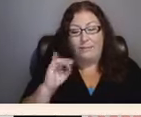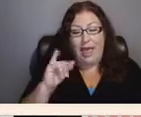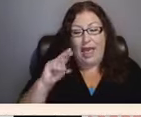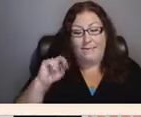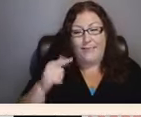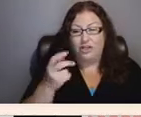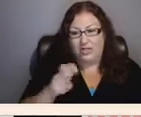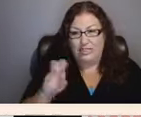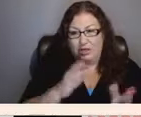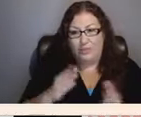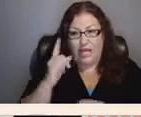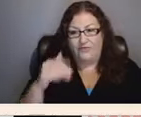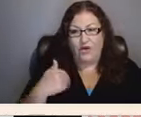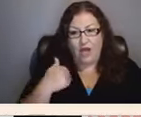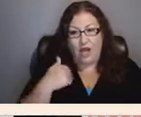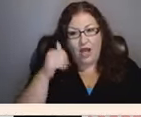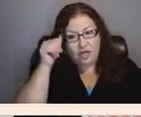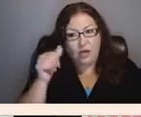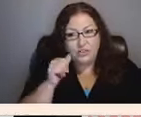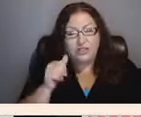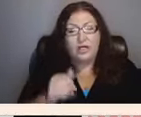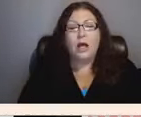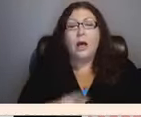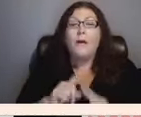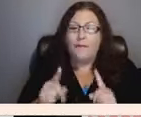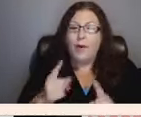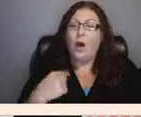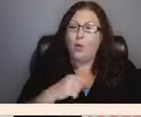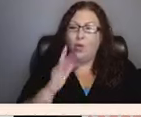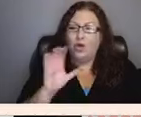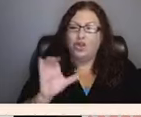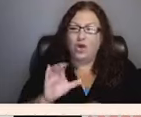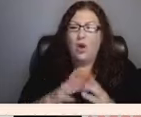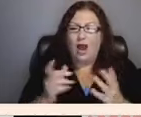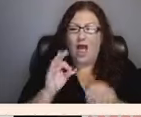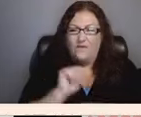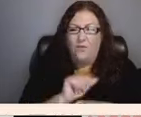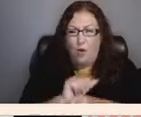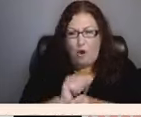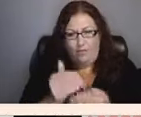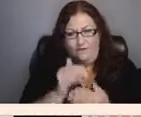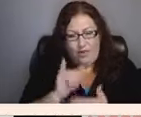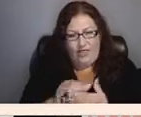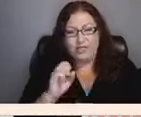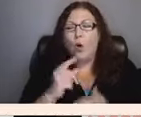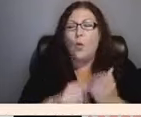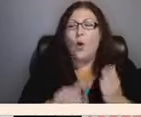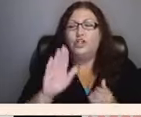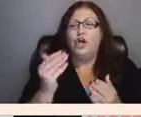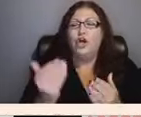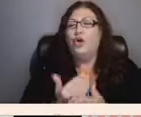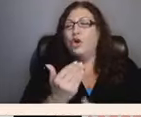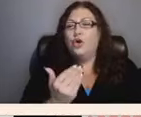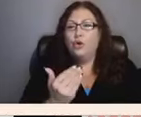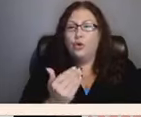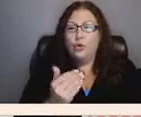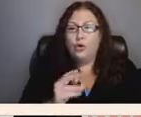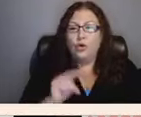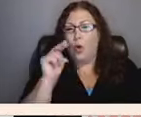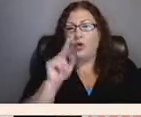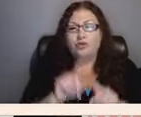young adults. But we'll do a lot of work before that. So, what's your new North Star? Where are you